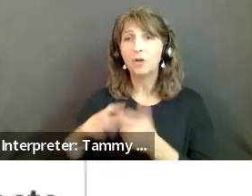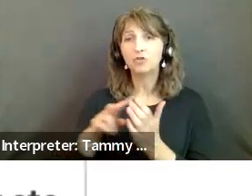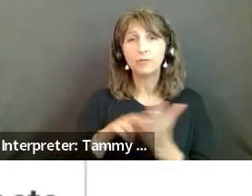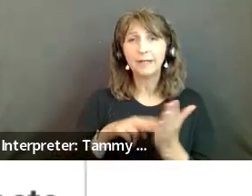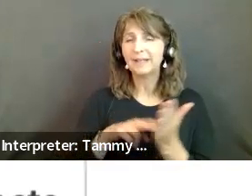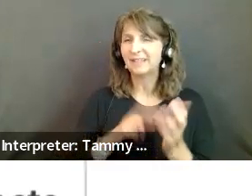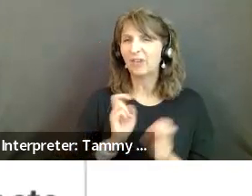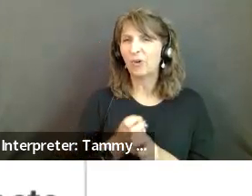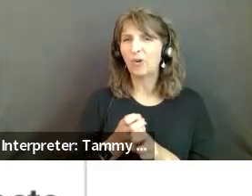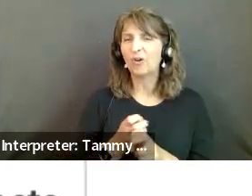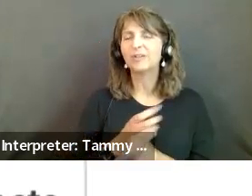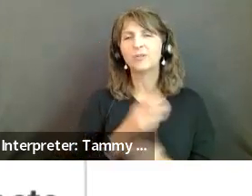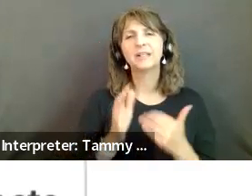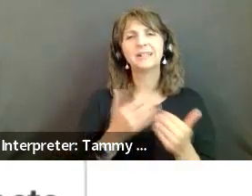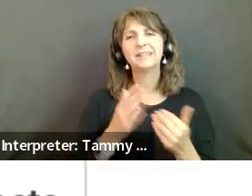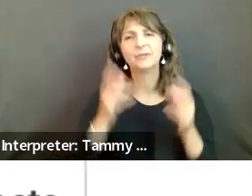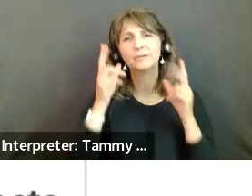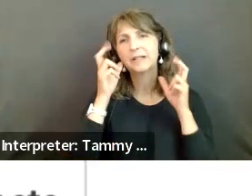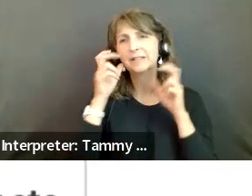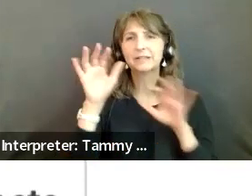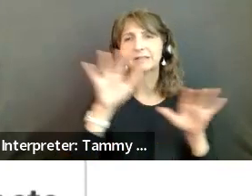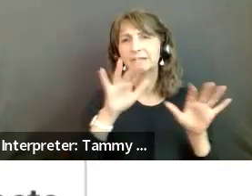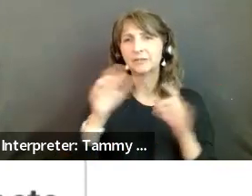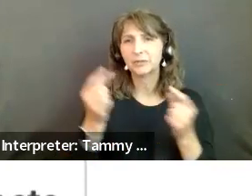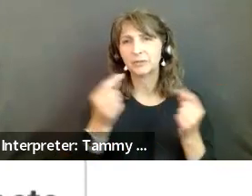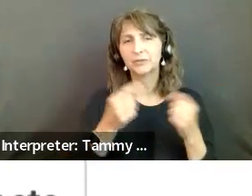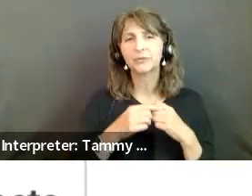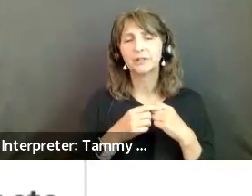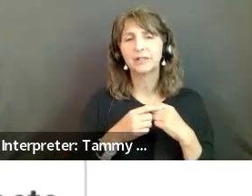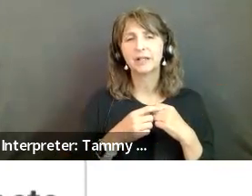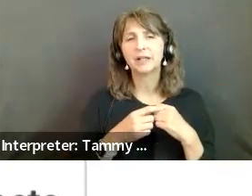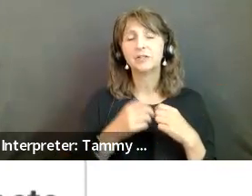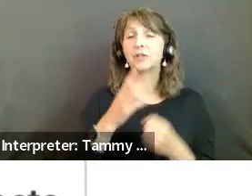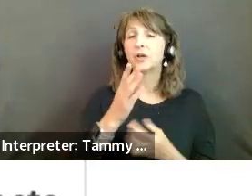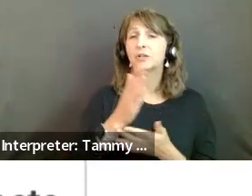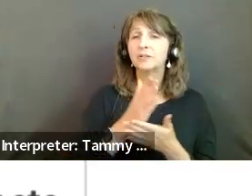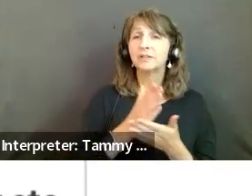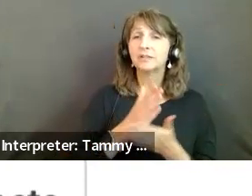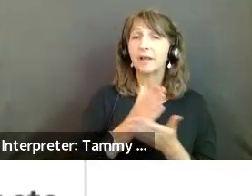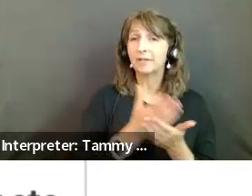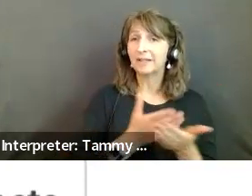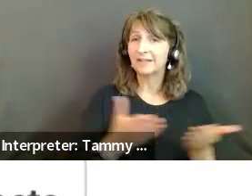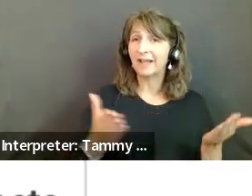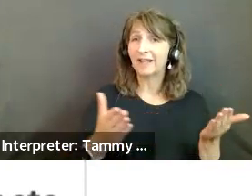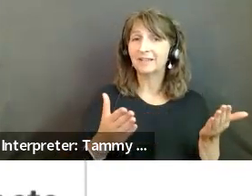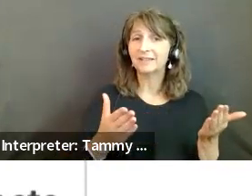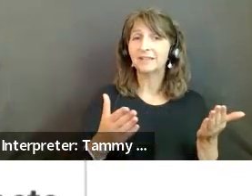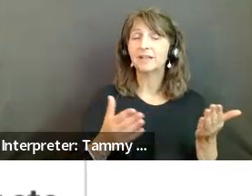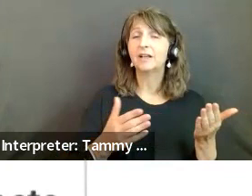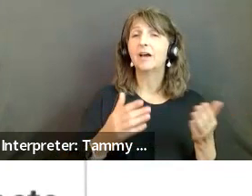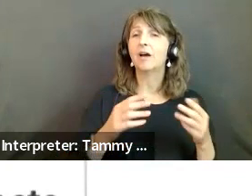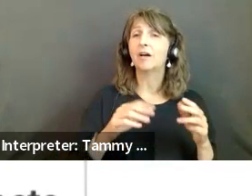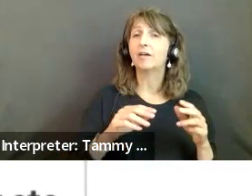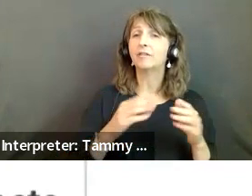of our podcasts are topics that we have covered before, and we have some new topics, but